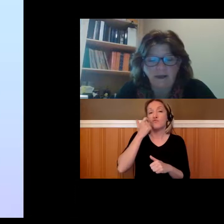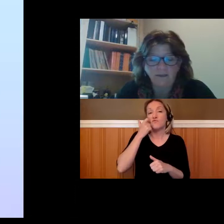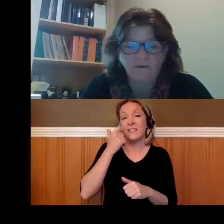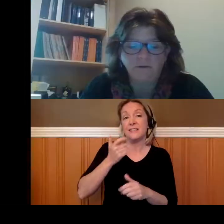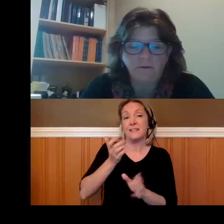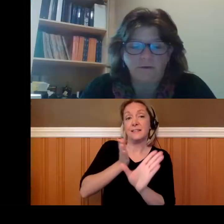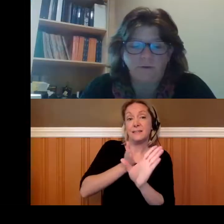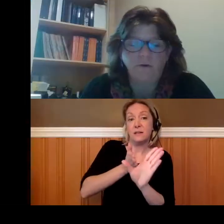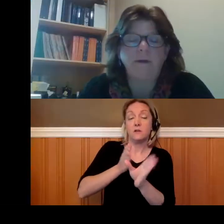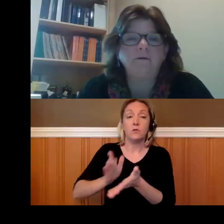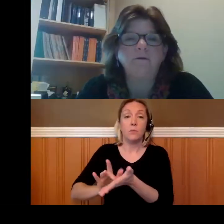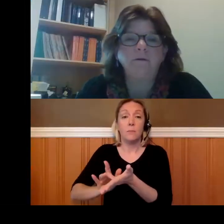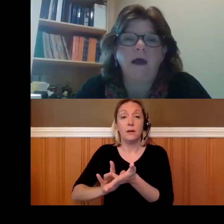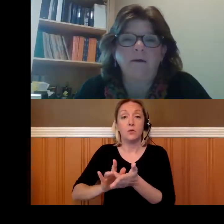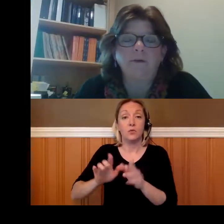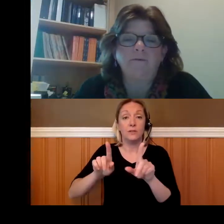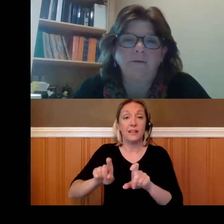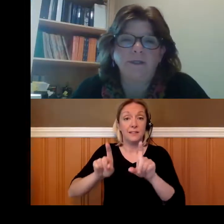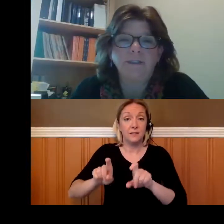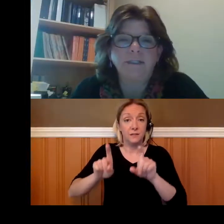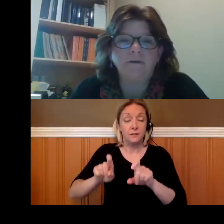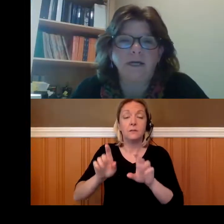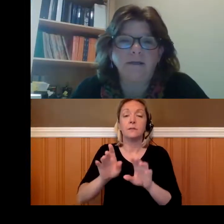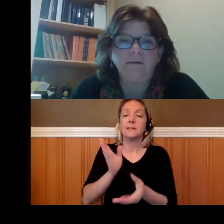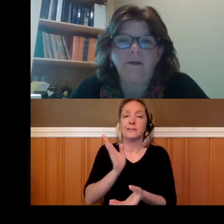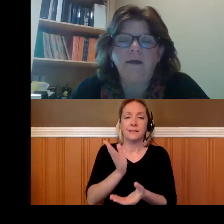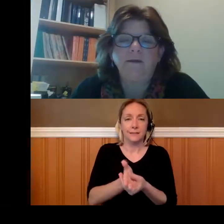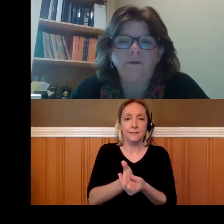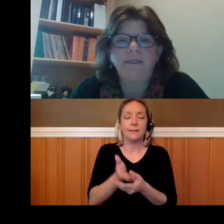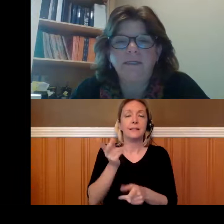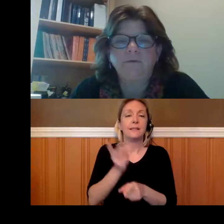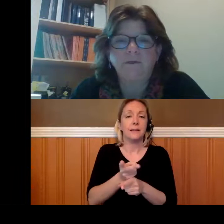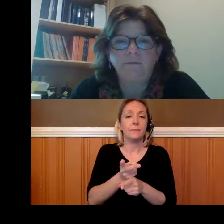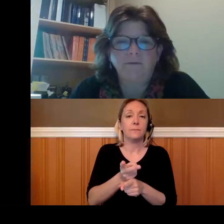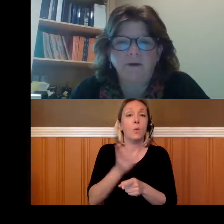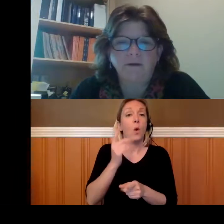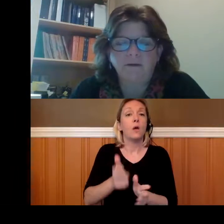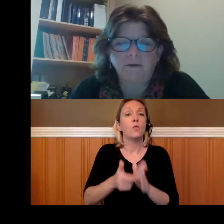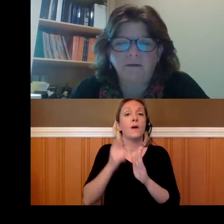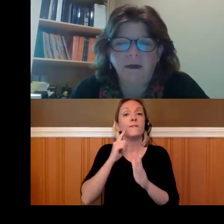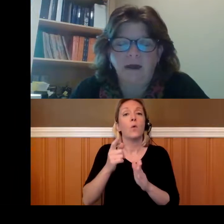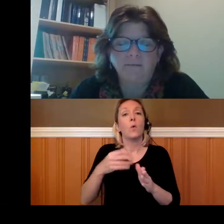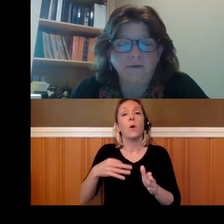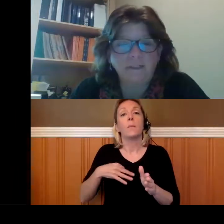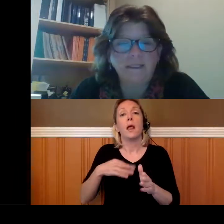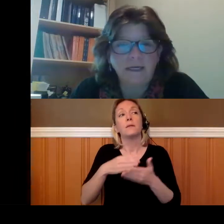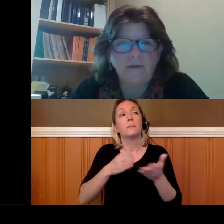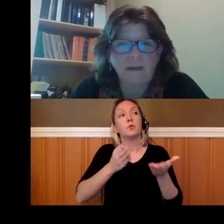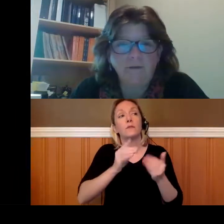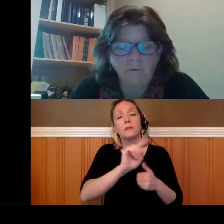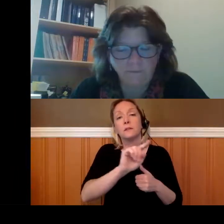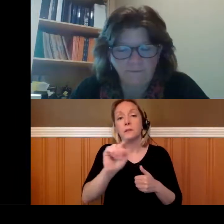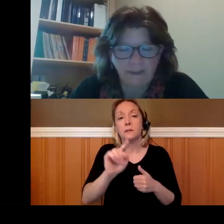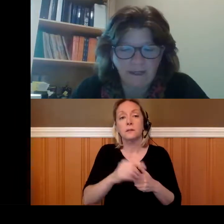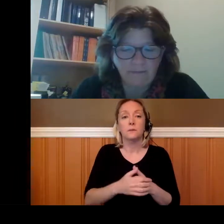or medical evaluations that are done. You'll need these for some of the services that you apply for at